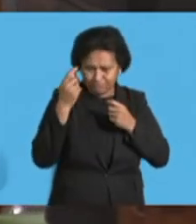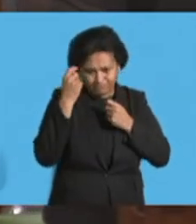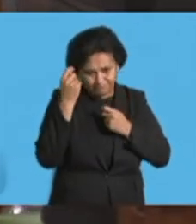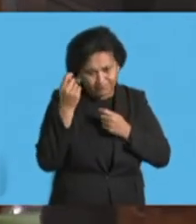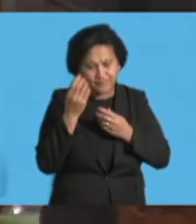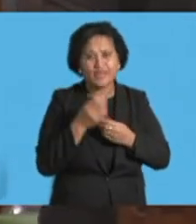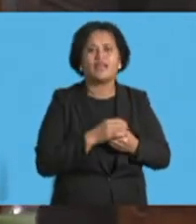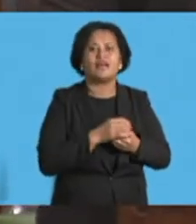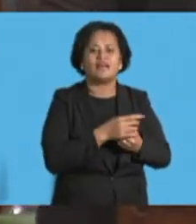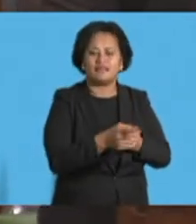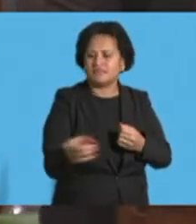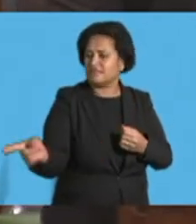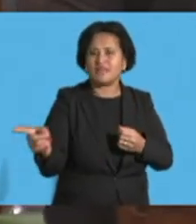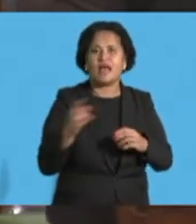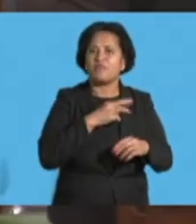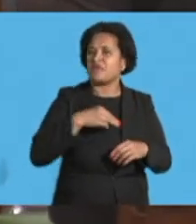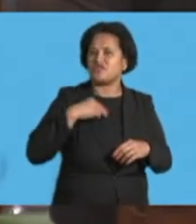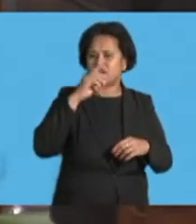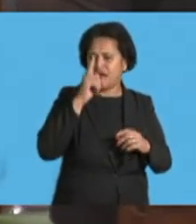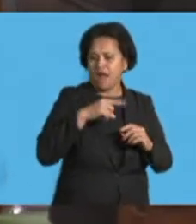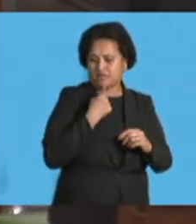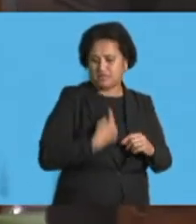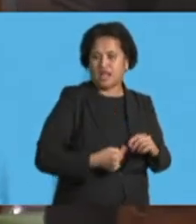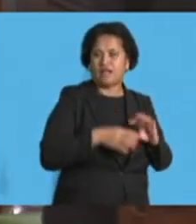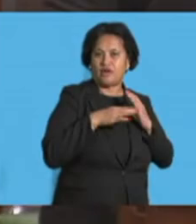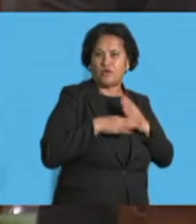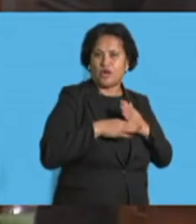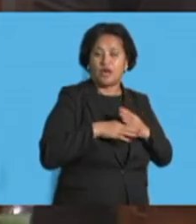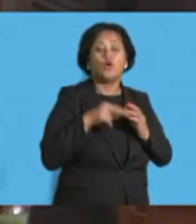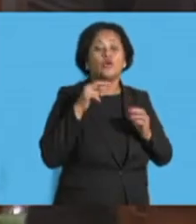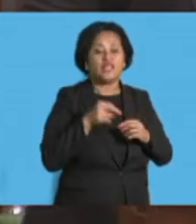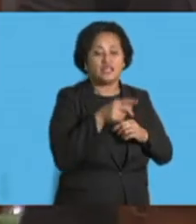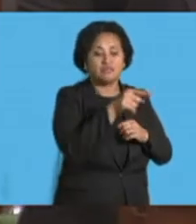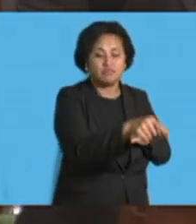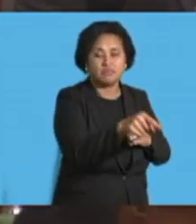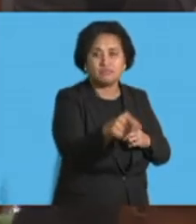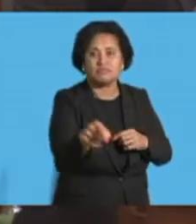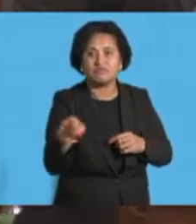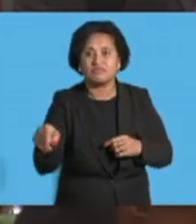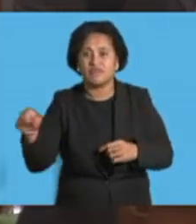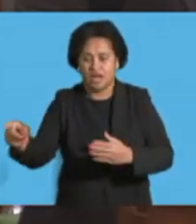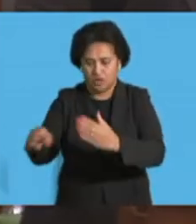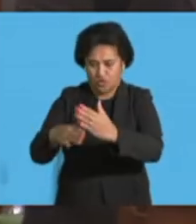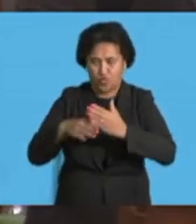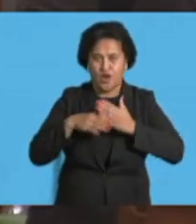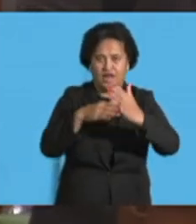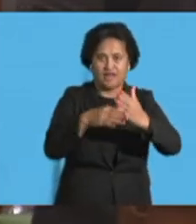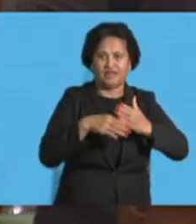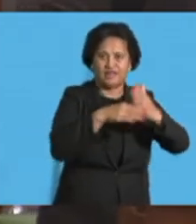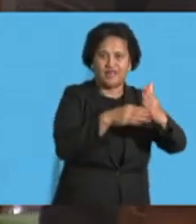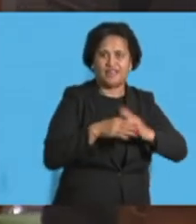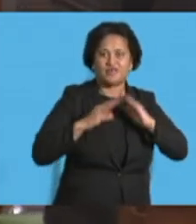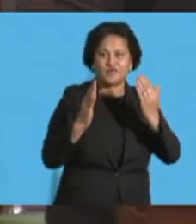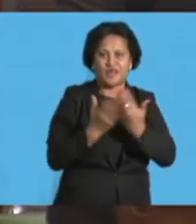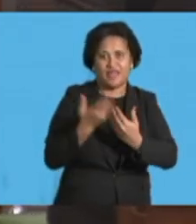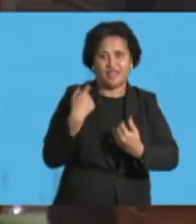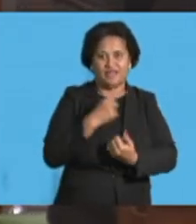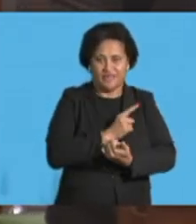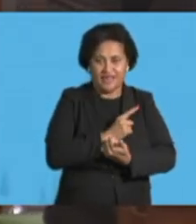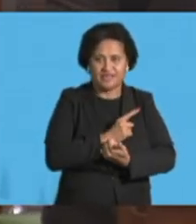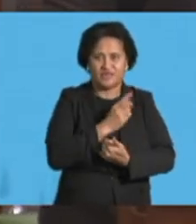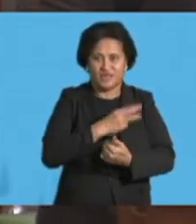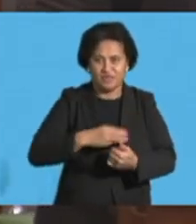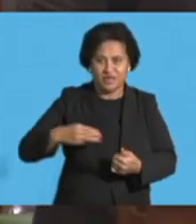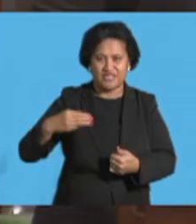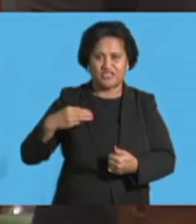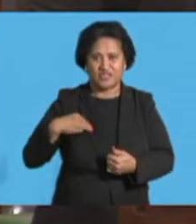ministry cannot work in isolation. We need the cooperation of these non-government organizations. An important government institution is